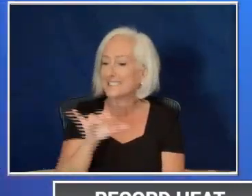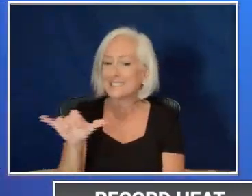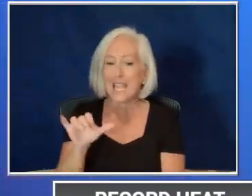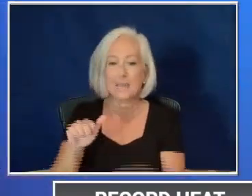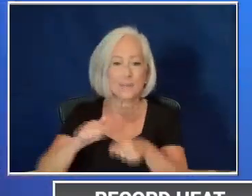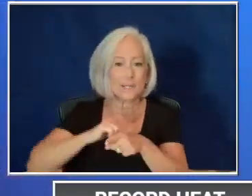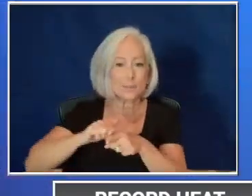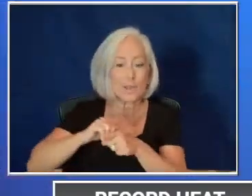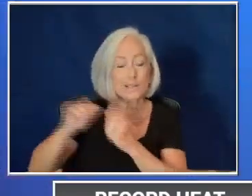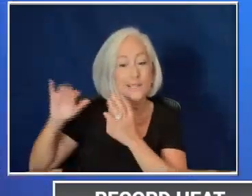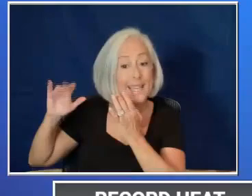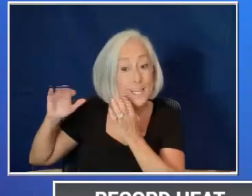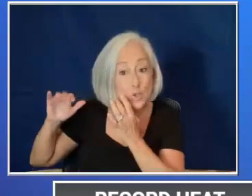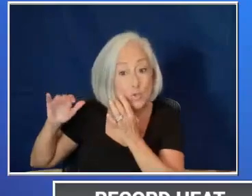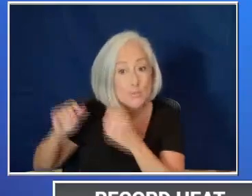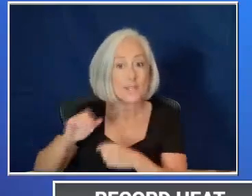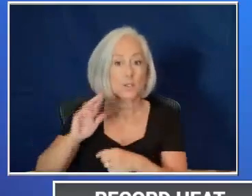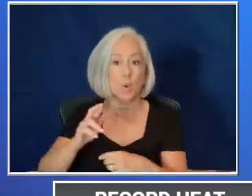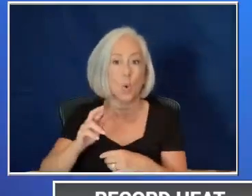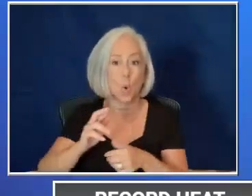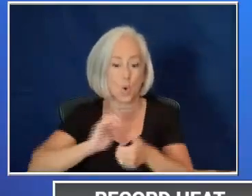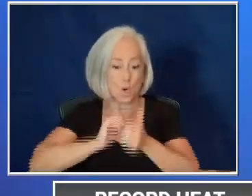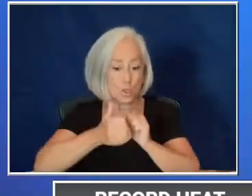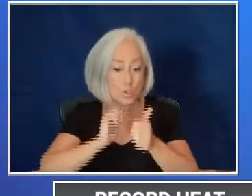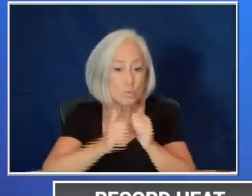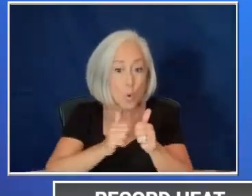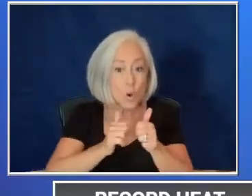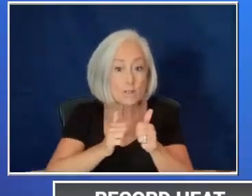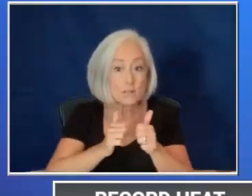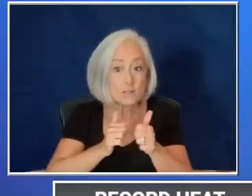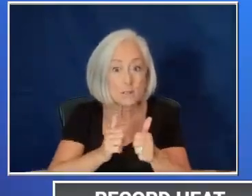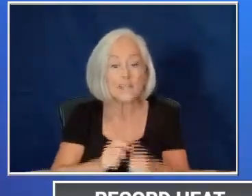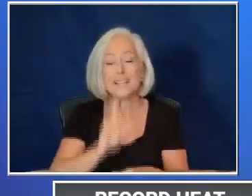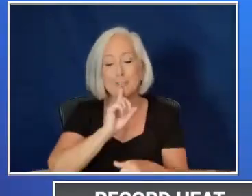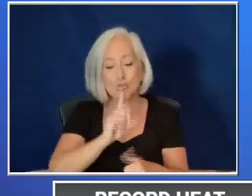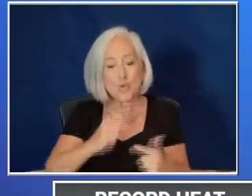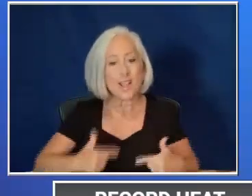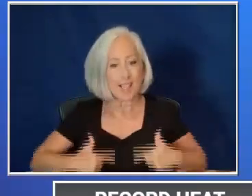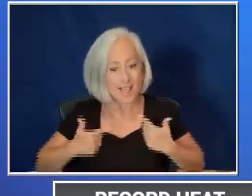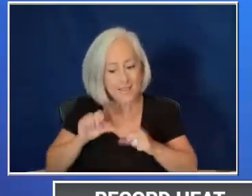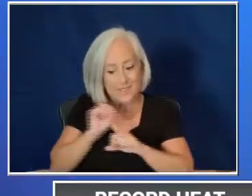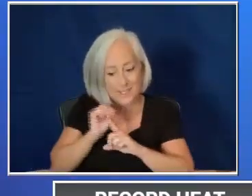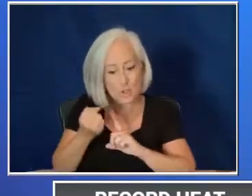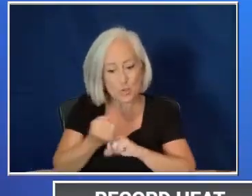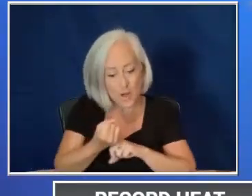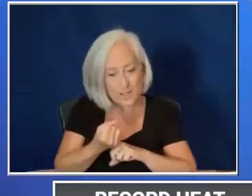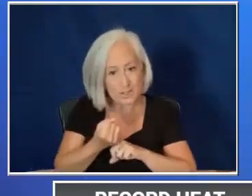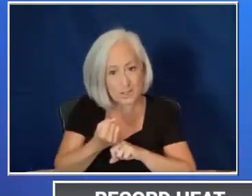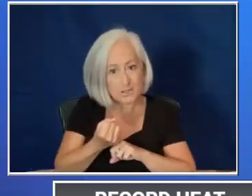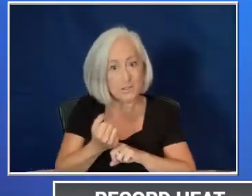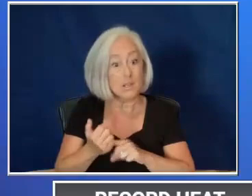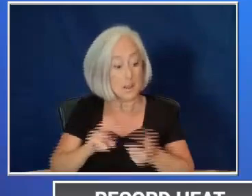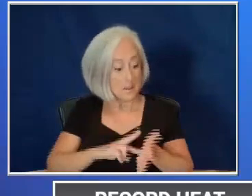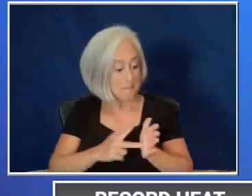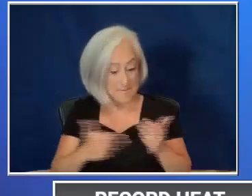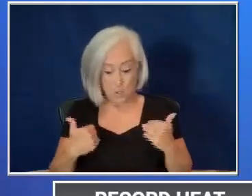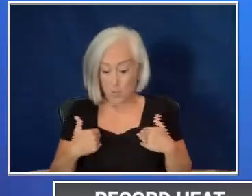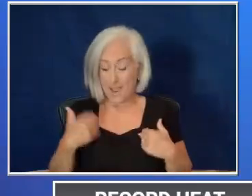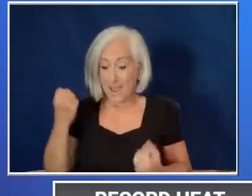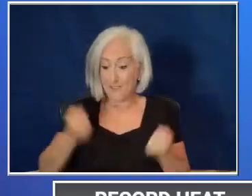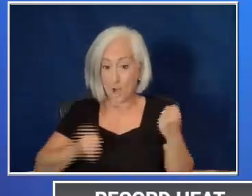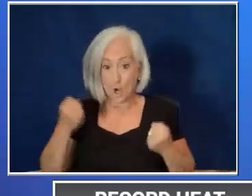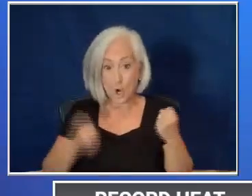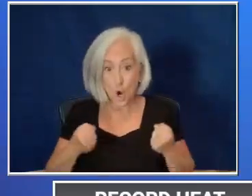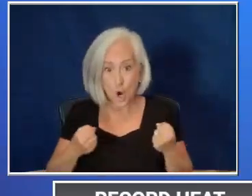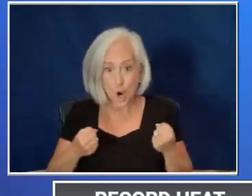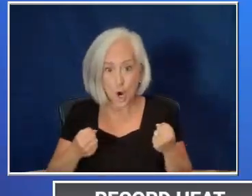a sport. It's that practice of real life scenarios, like having the car, as opposed to practicing on a simulation with